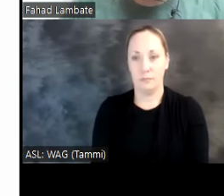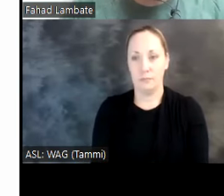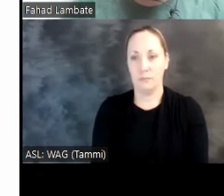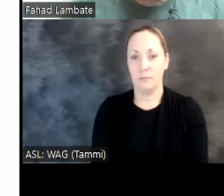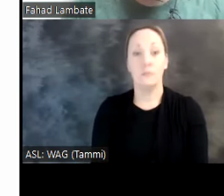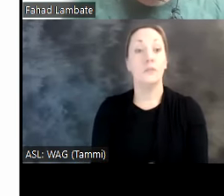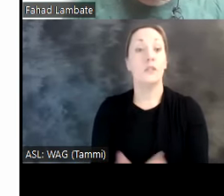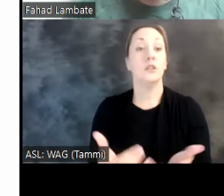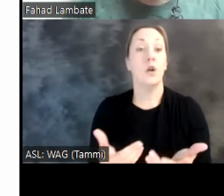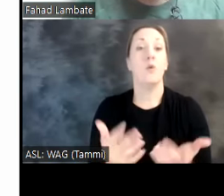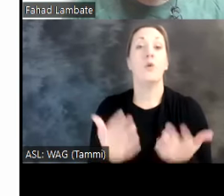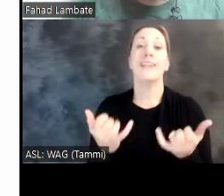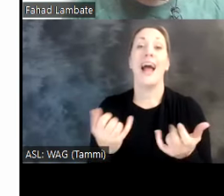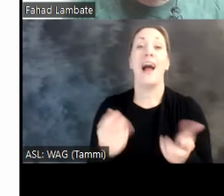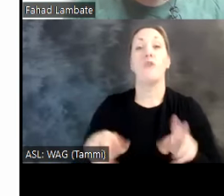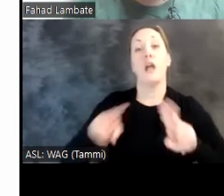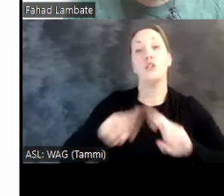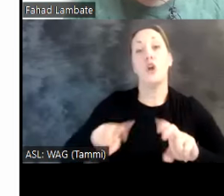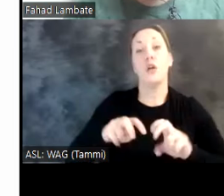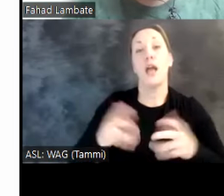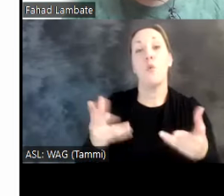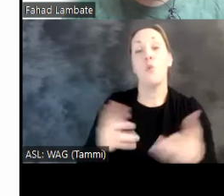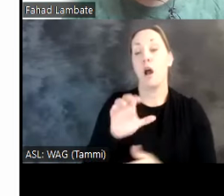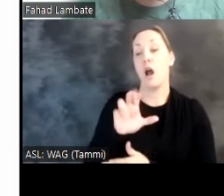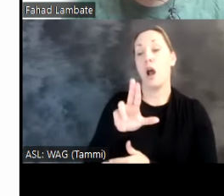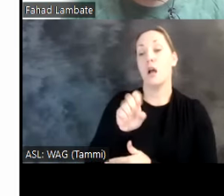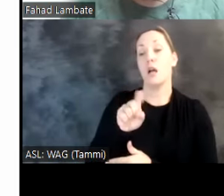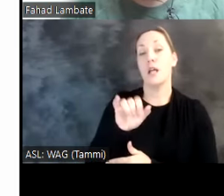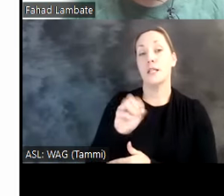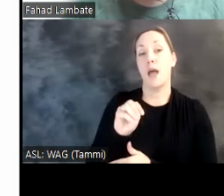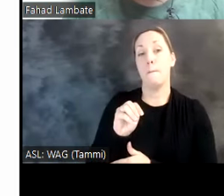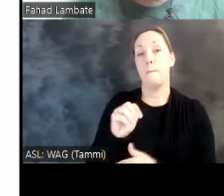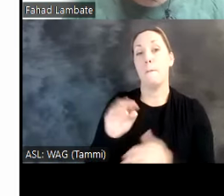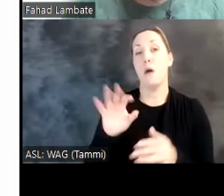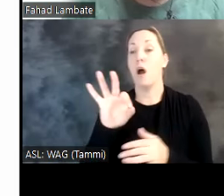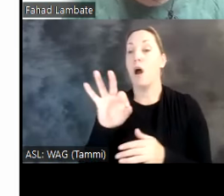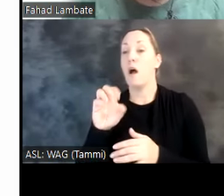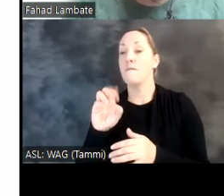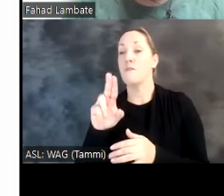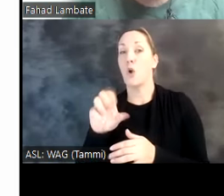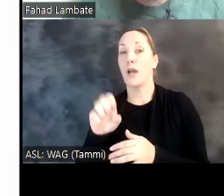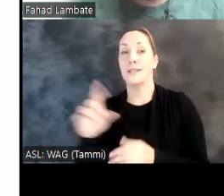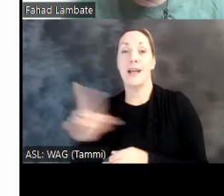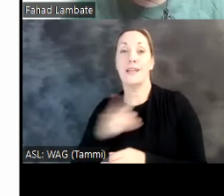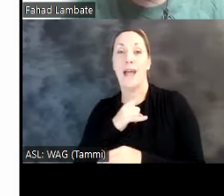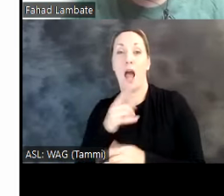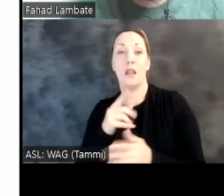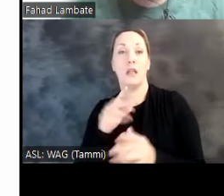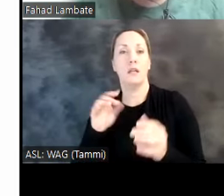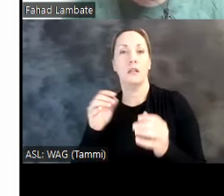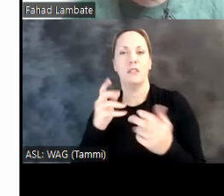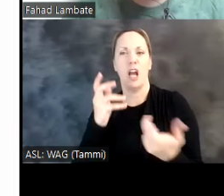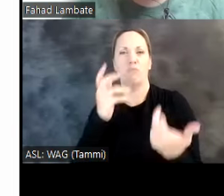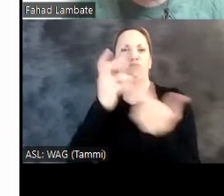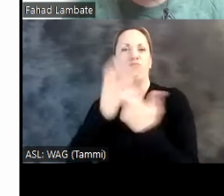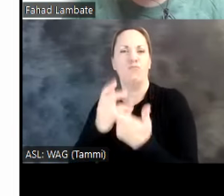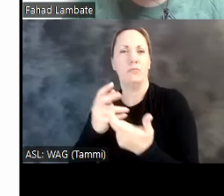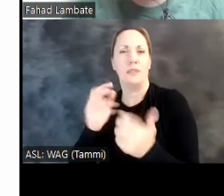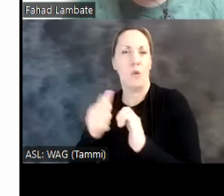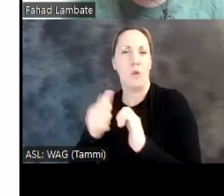So let's have a look at what custom focus styling is, or basically where it could be used. And we'll also